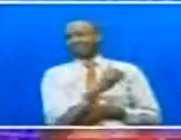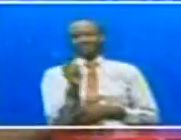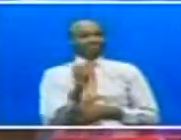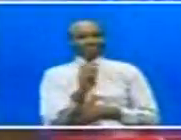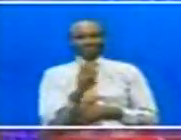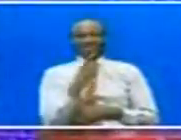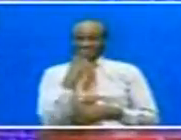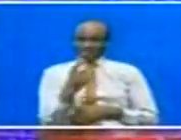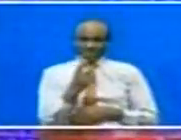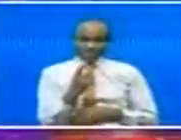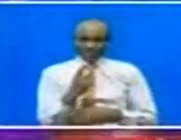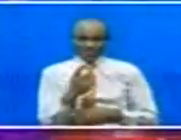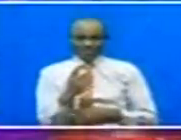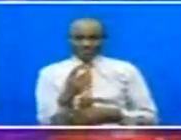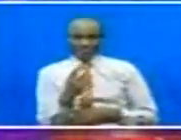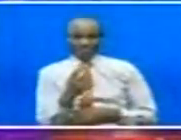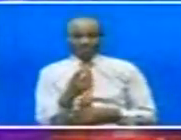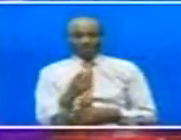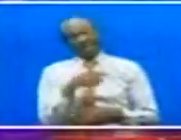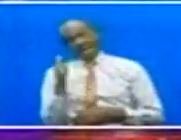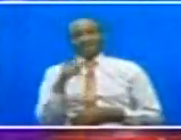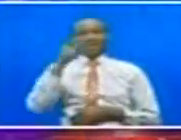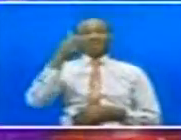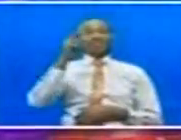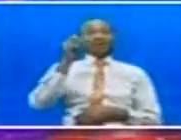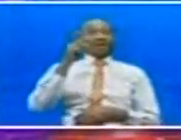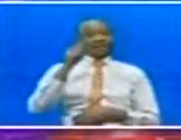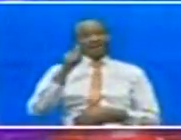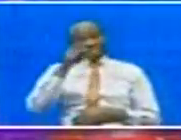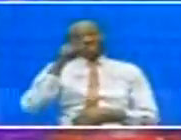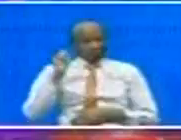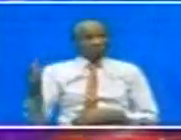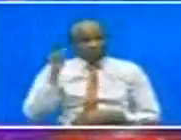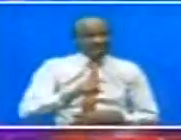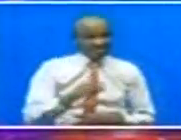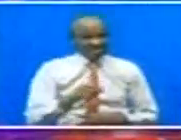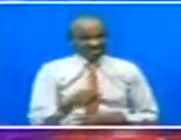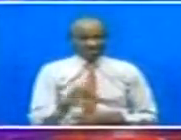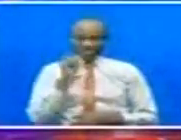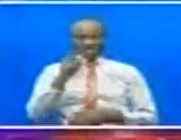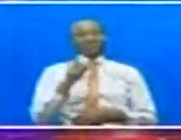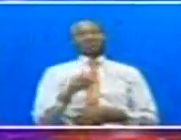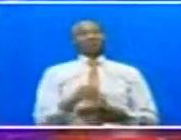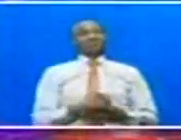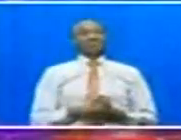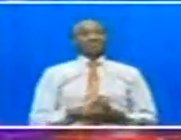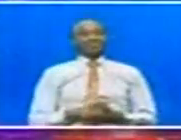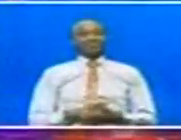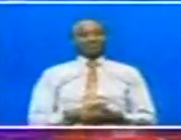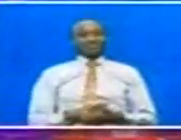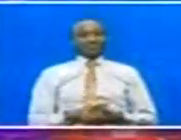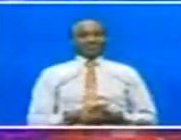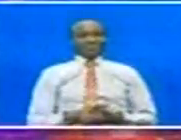So they're saying everybody... And 110 in Tharaka Nithi. Yeah, well, you had to bring that in. Guilty as charged. So,